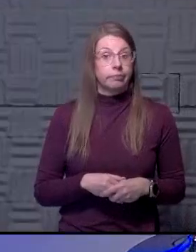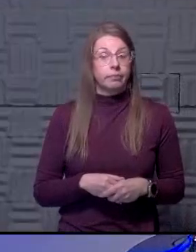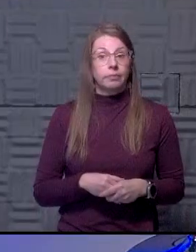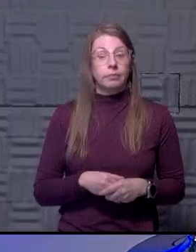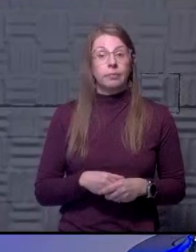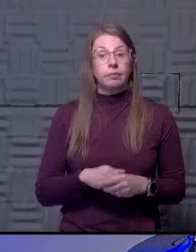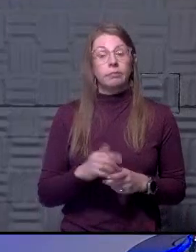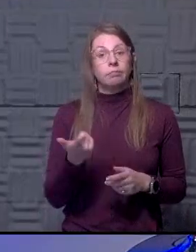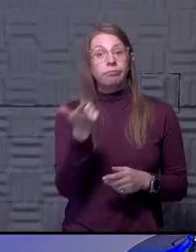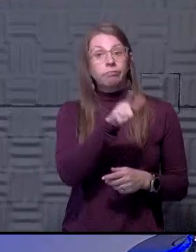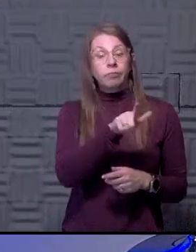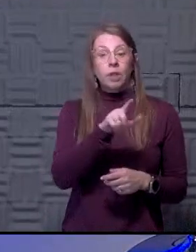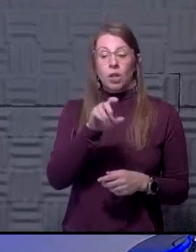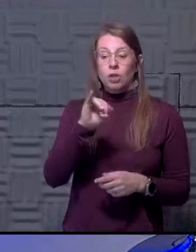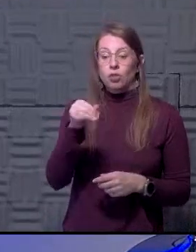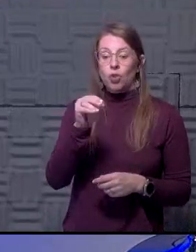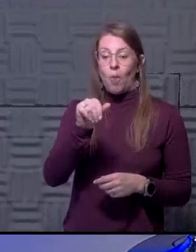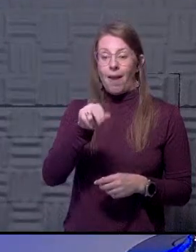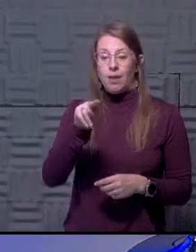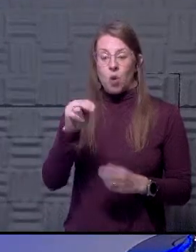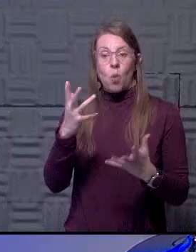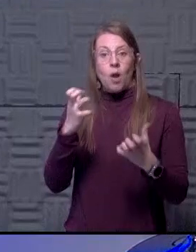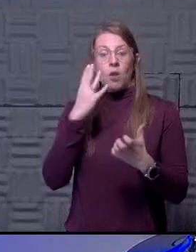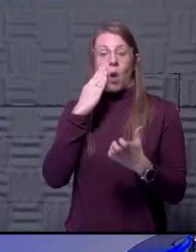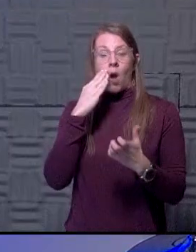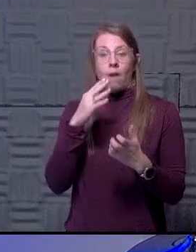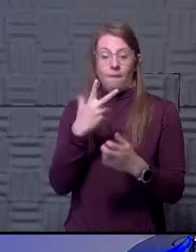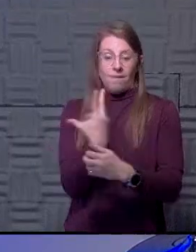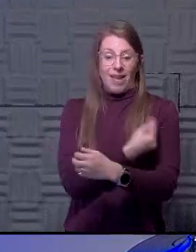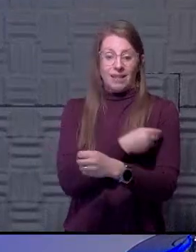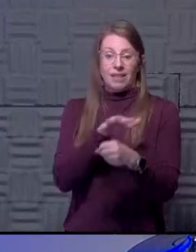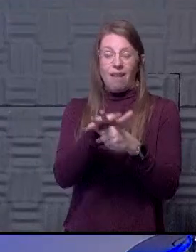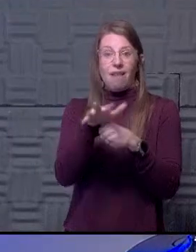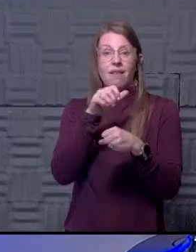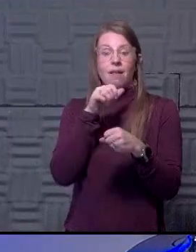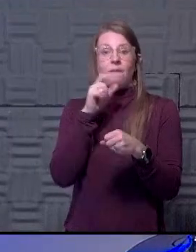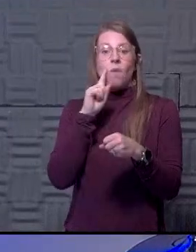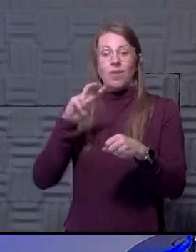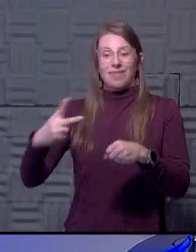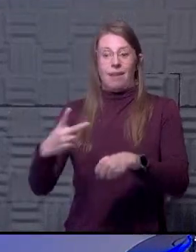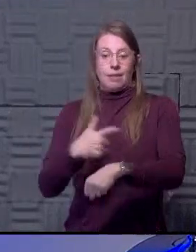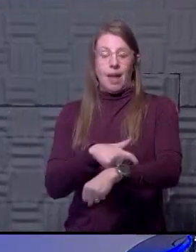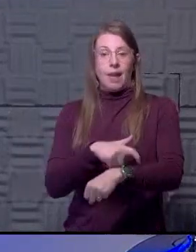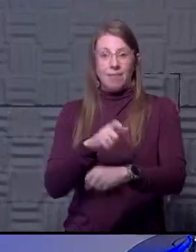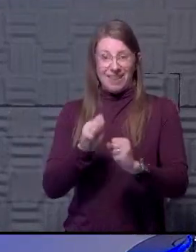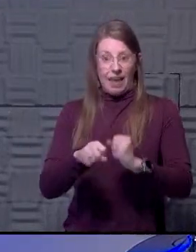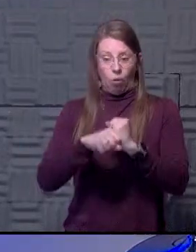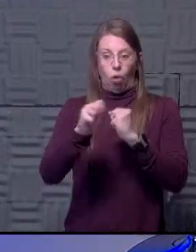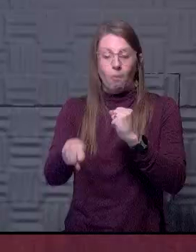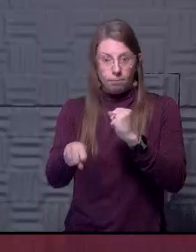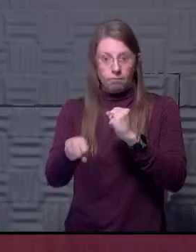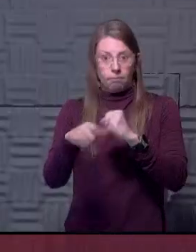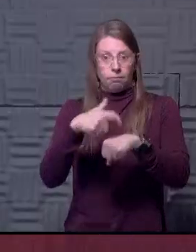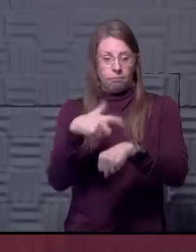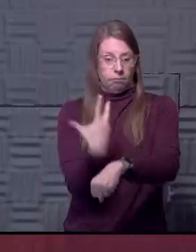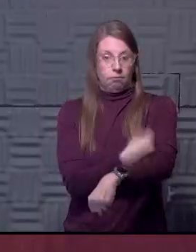Jill. Joanne wants to know, what happens if there is not enough vaccine for the second time? Can you take it later? All